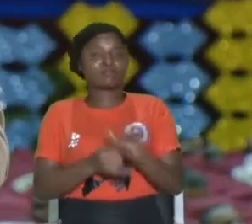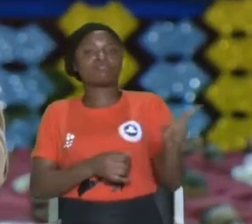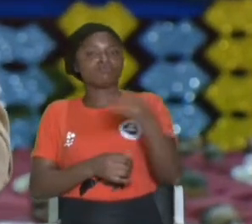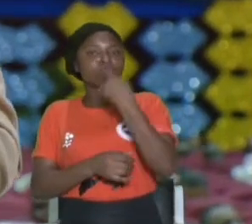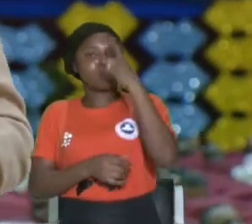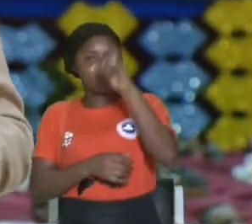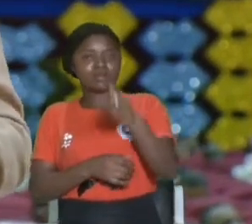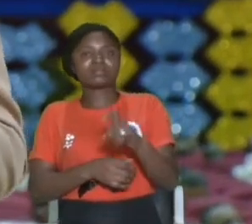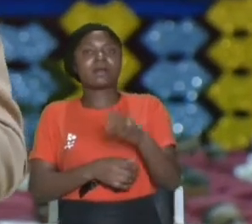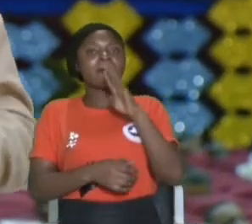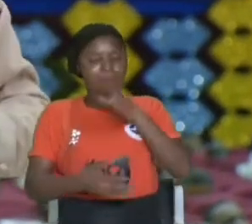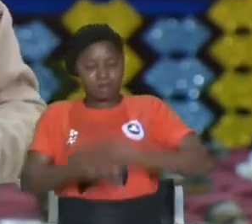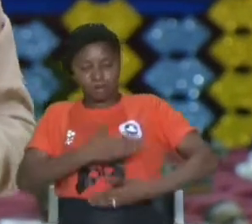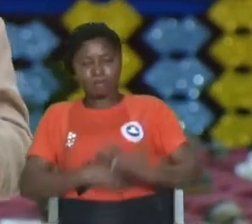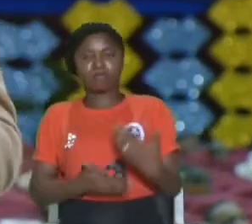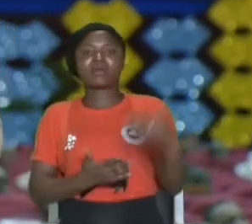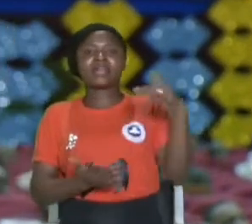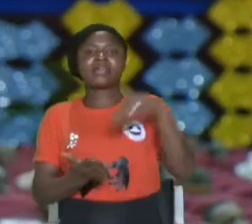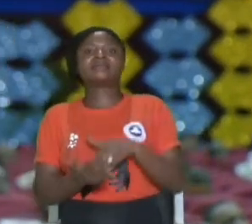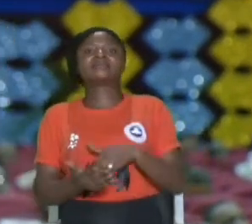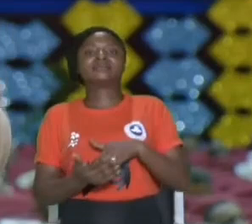must be born again.